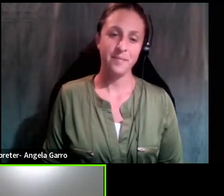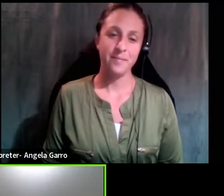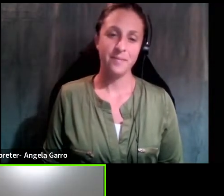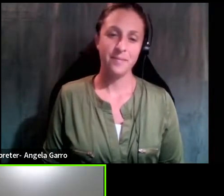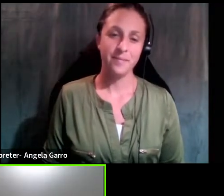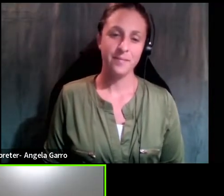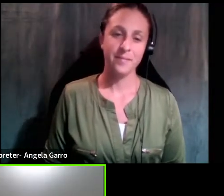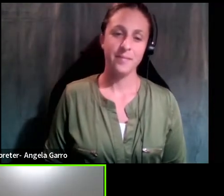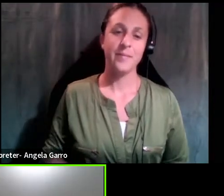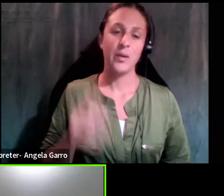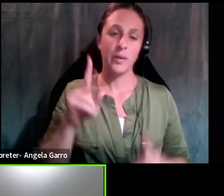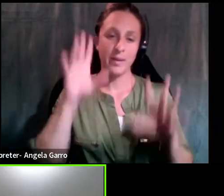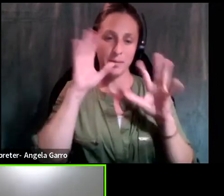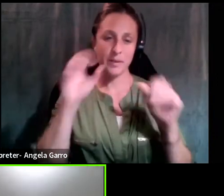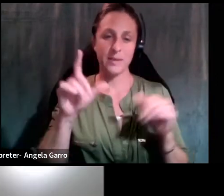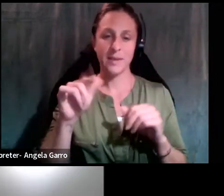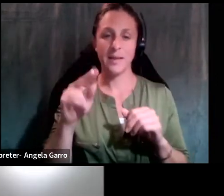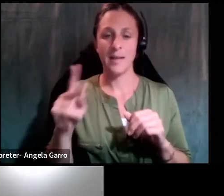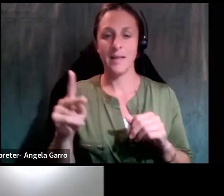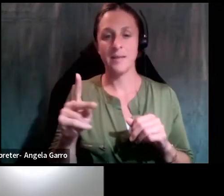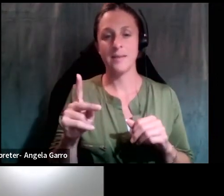All right, President Land.